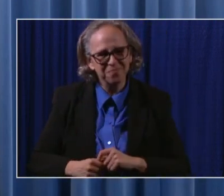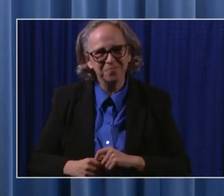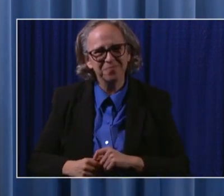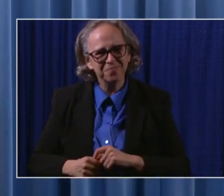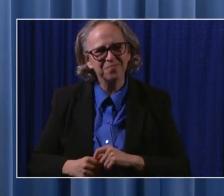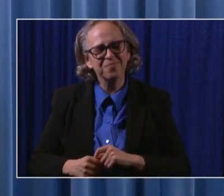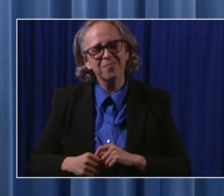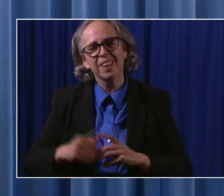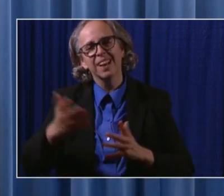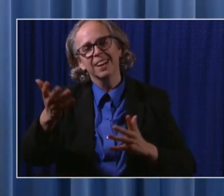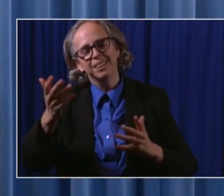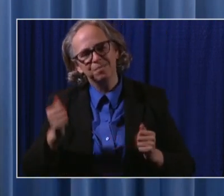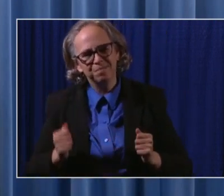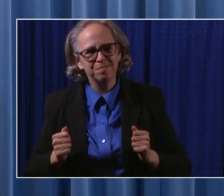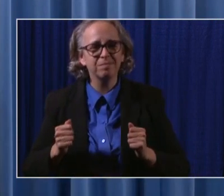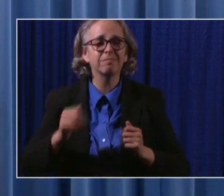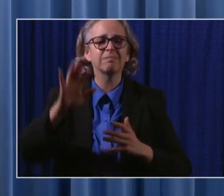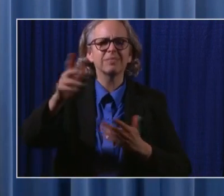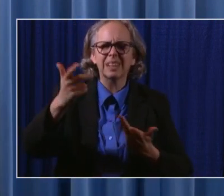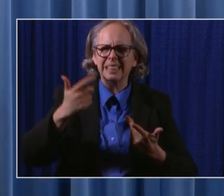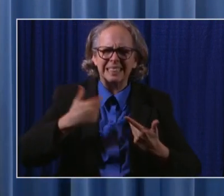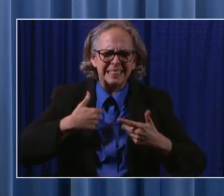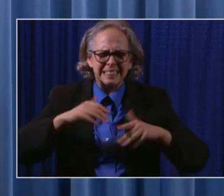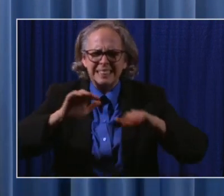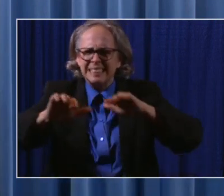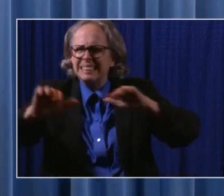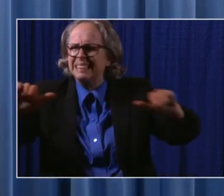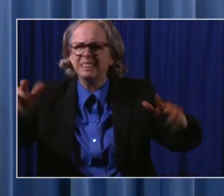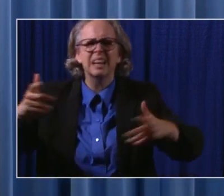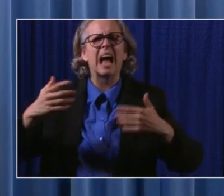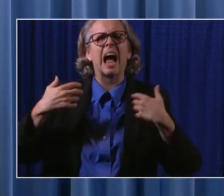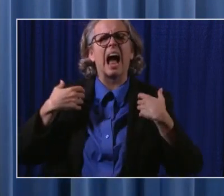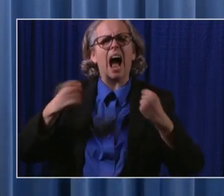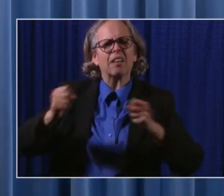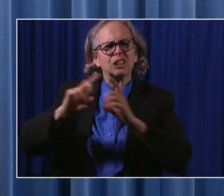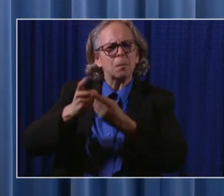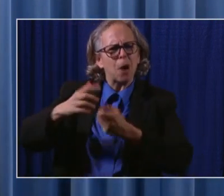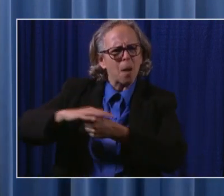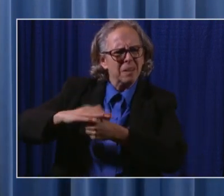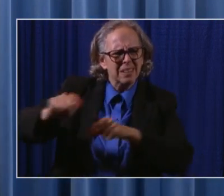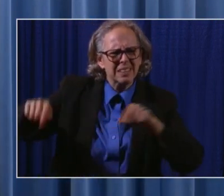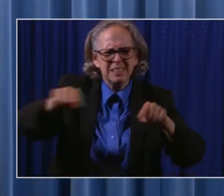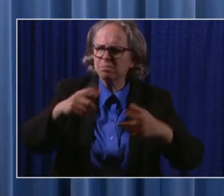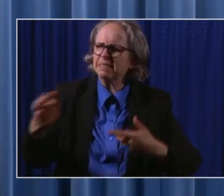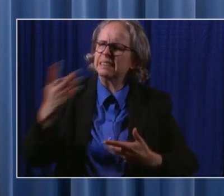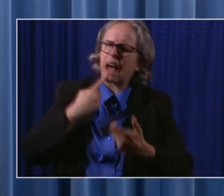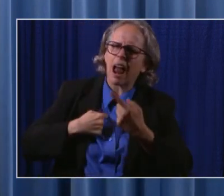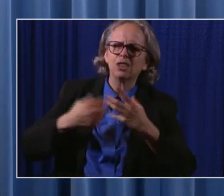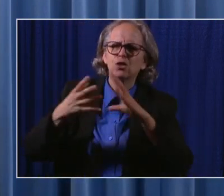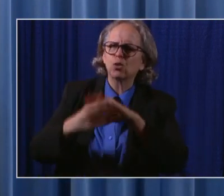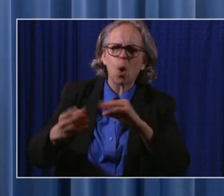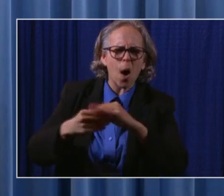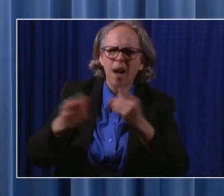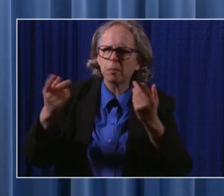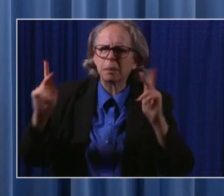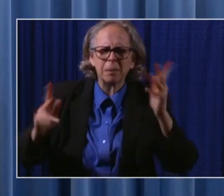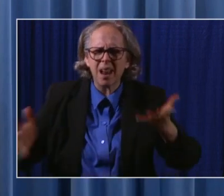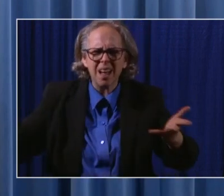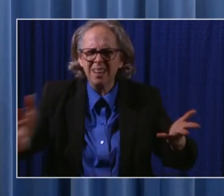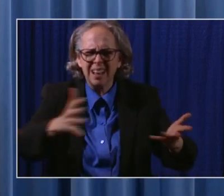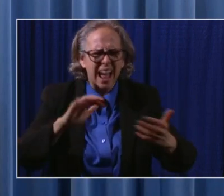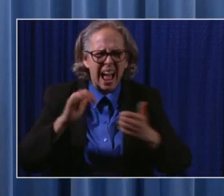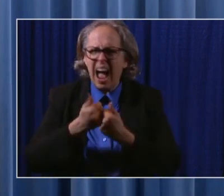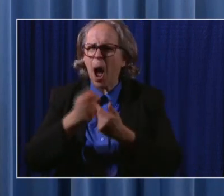asking our local health departments to give us stories to really explain how people get infected, because I've always